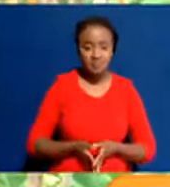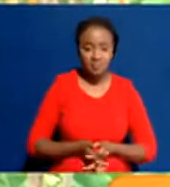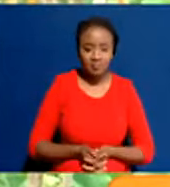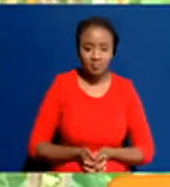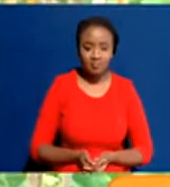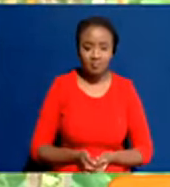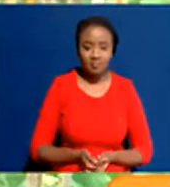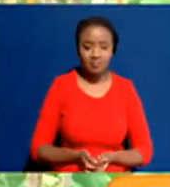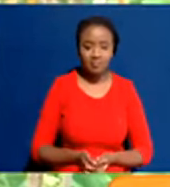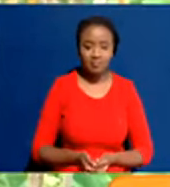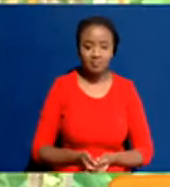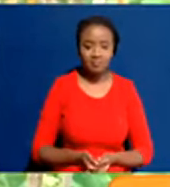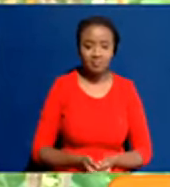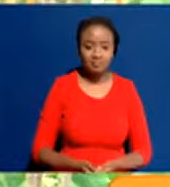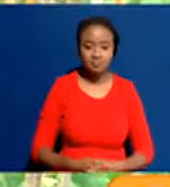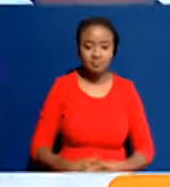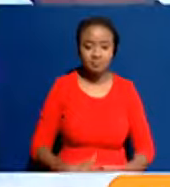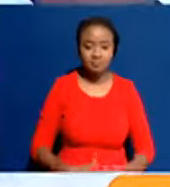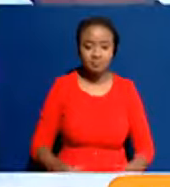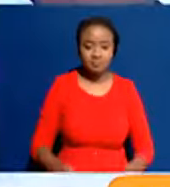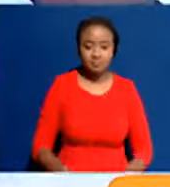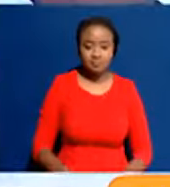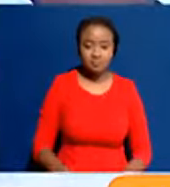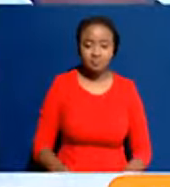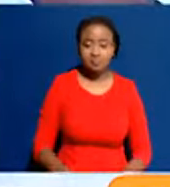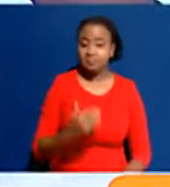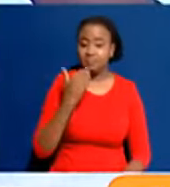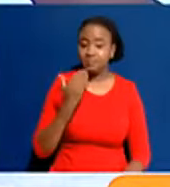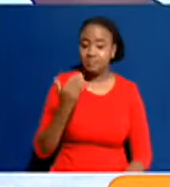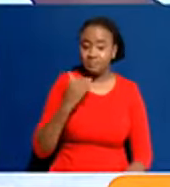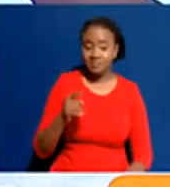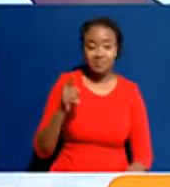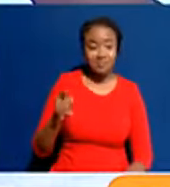Citizen TV, Kisumu. All right, Laura there with a lot of monkey business.